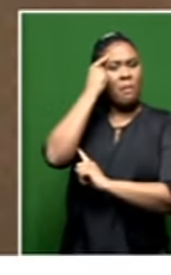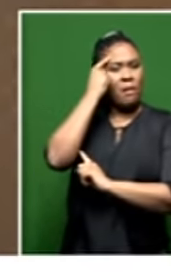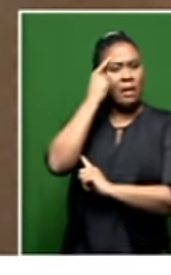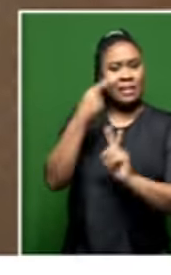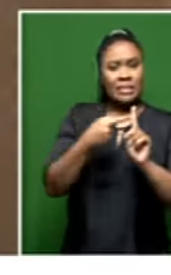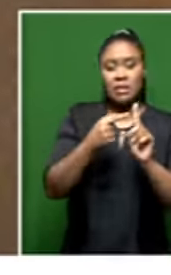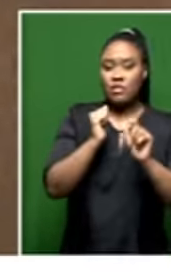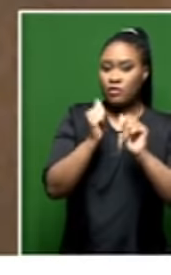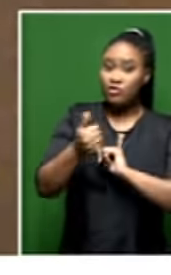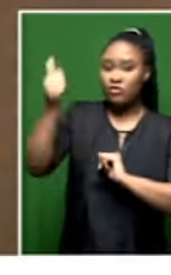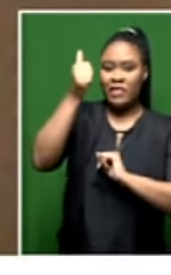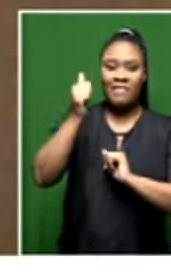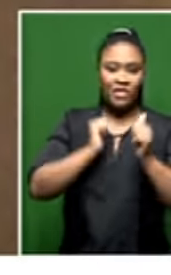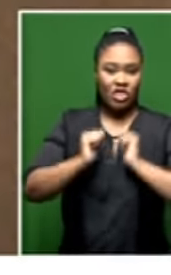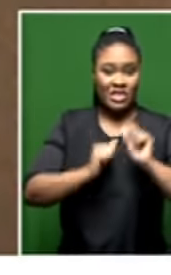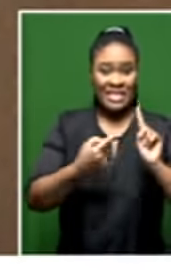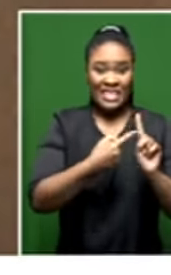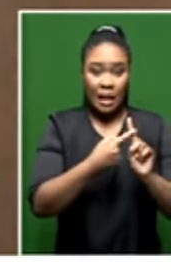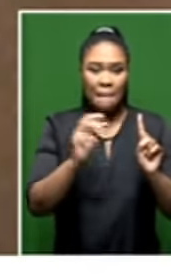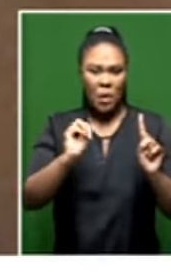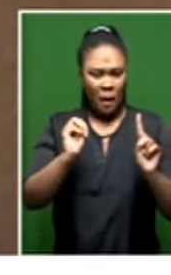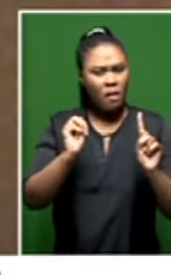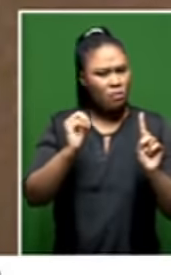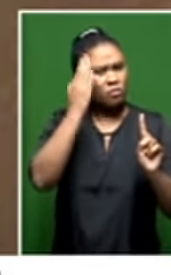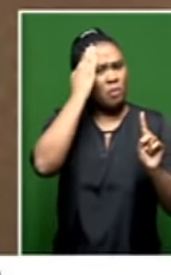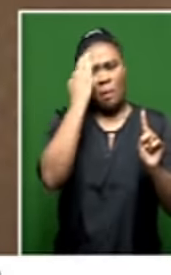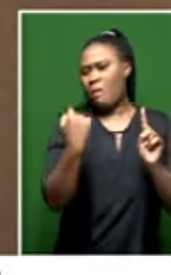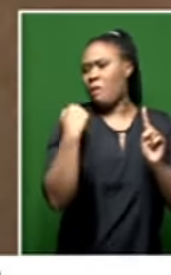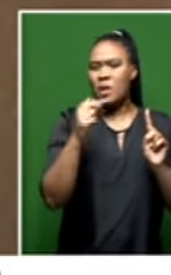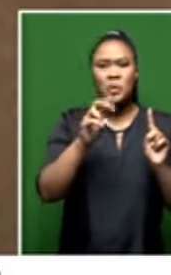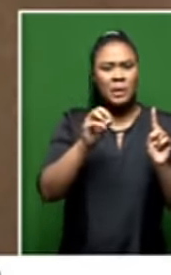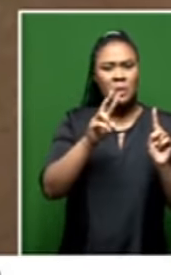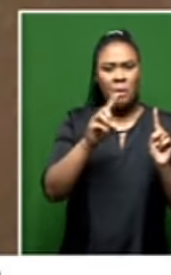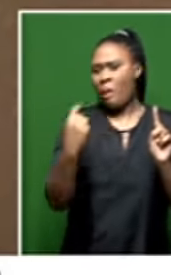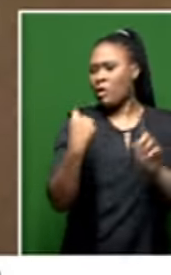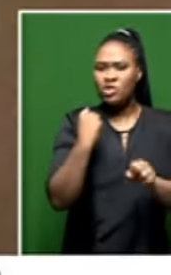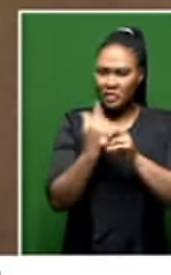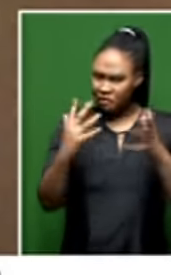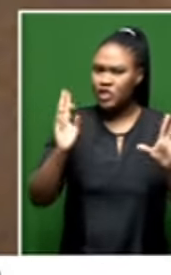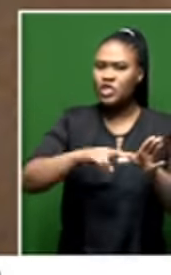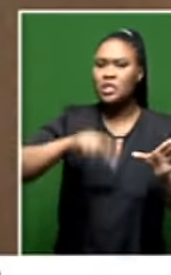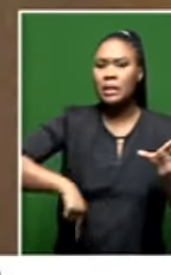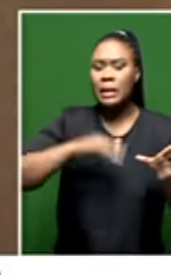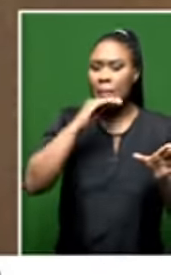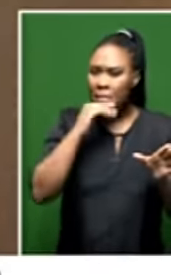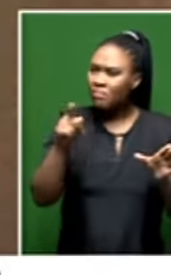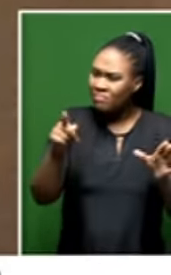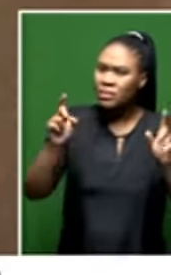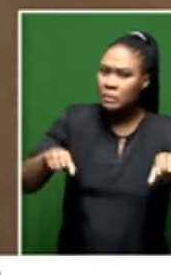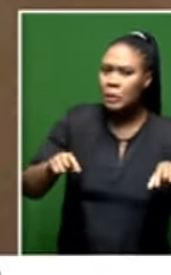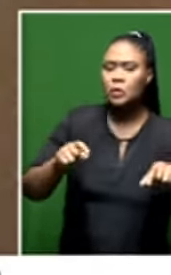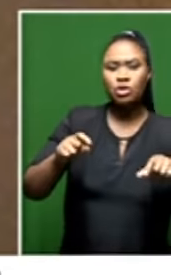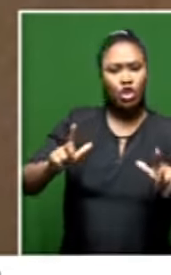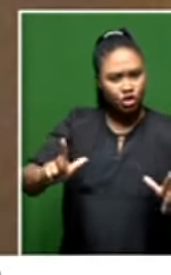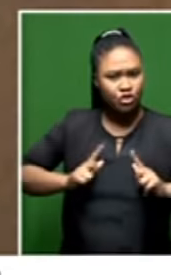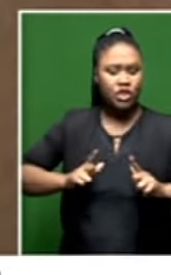Mogoeng would retire on the 11th of October, 2021. So they should have already kicked off the process at the beginning of the year and made